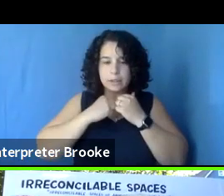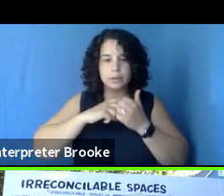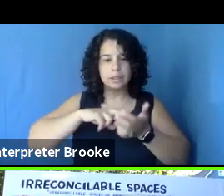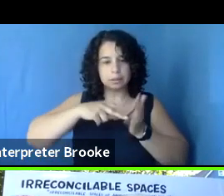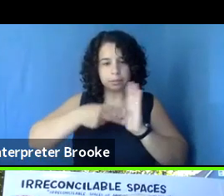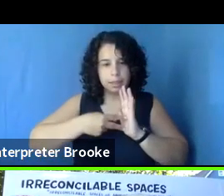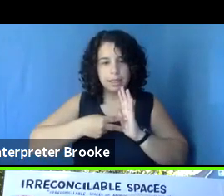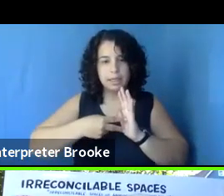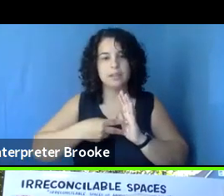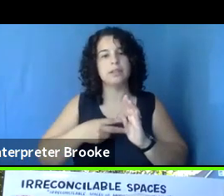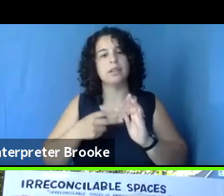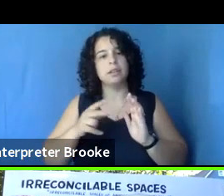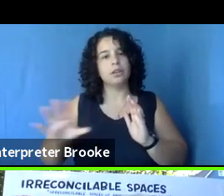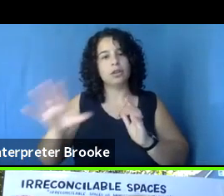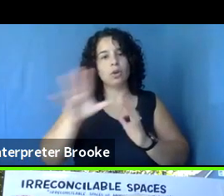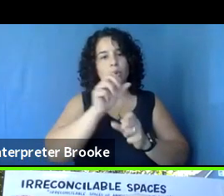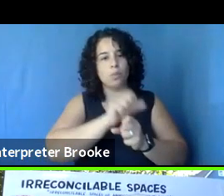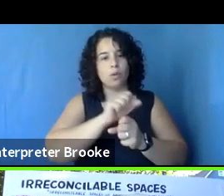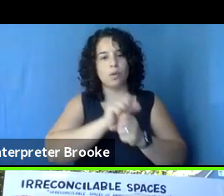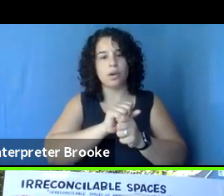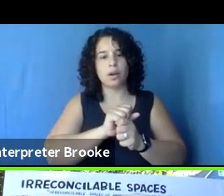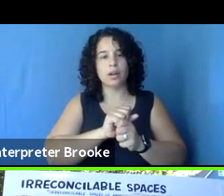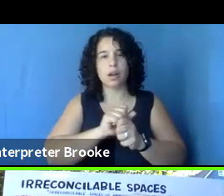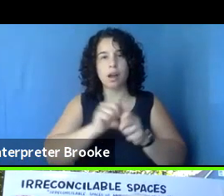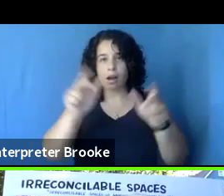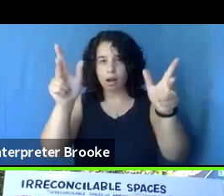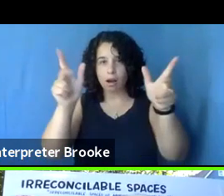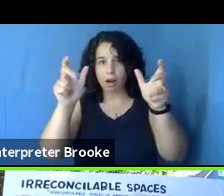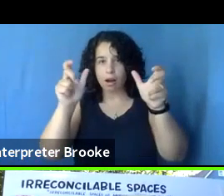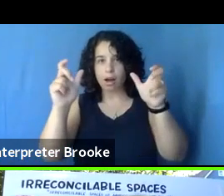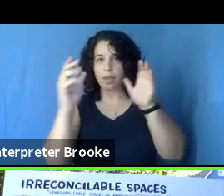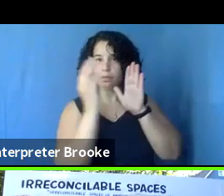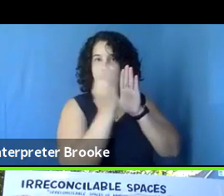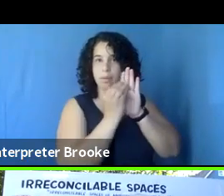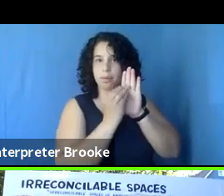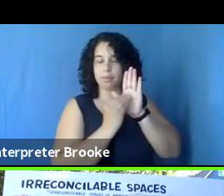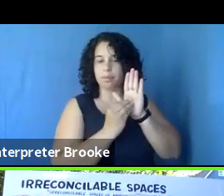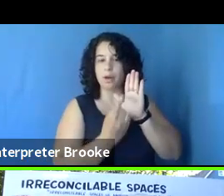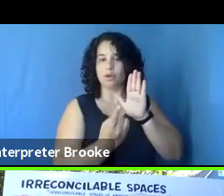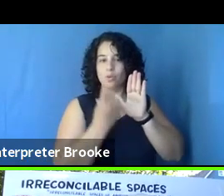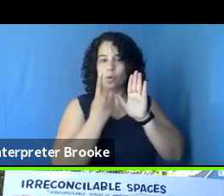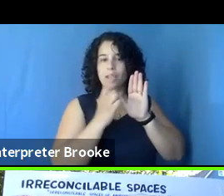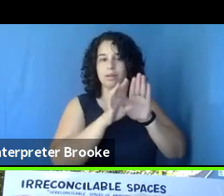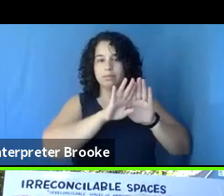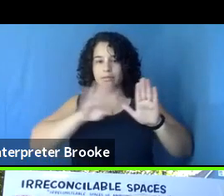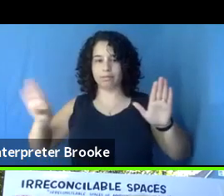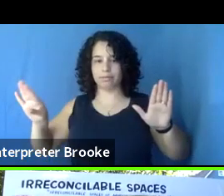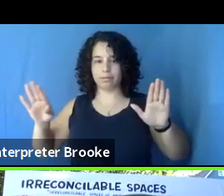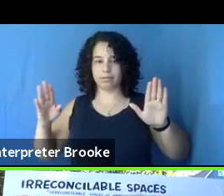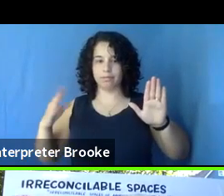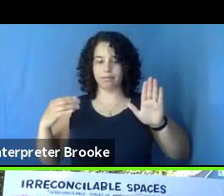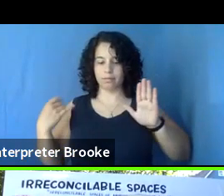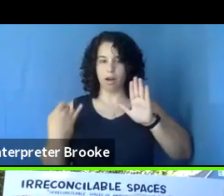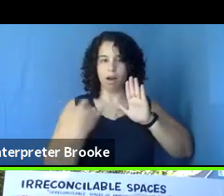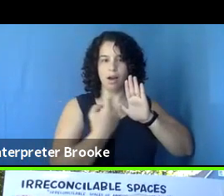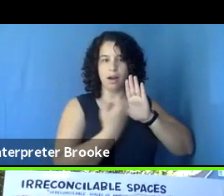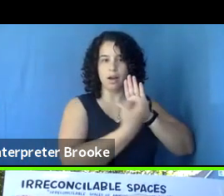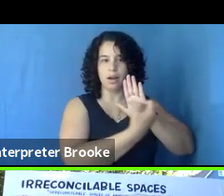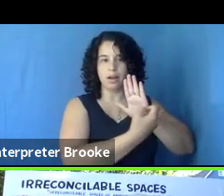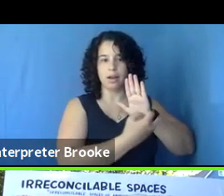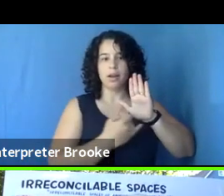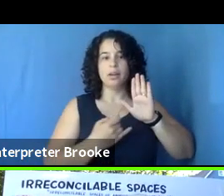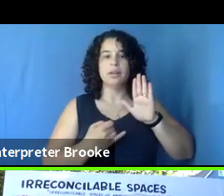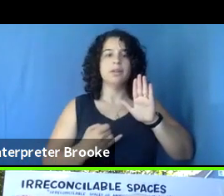see all of that in one canvas, and to highlight some of the thoughts